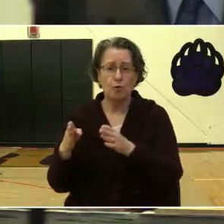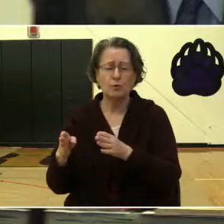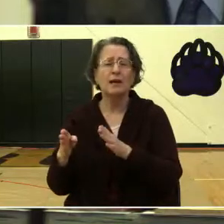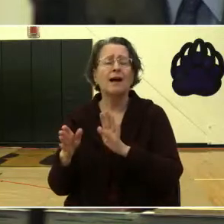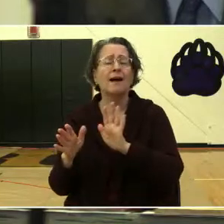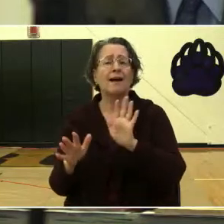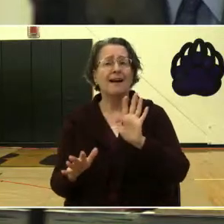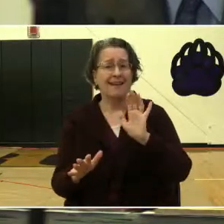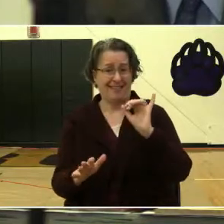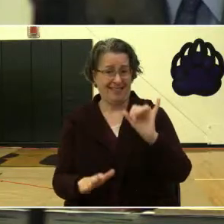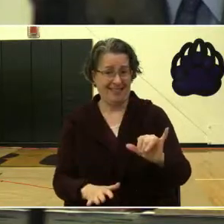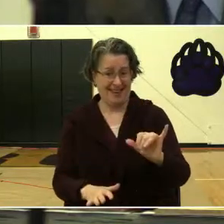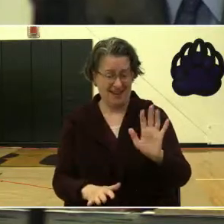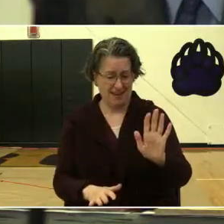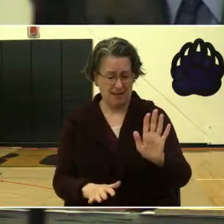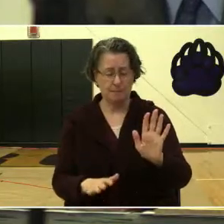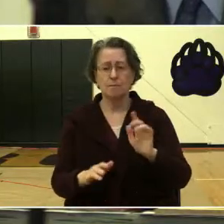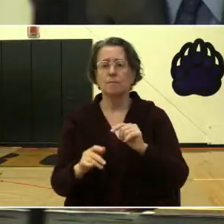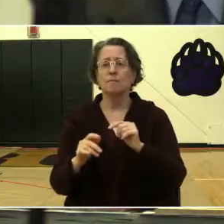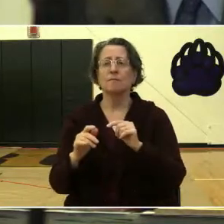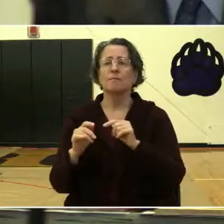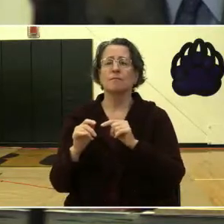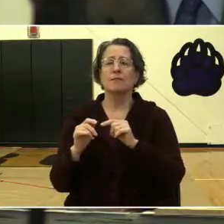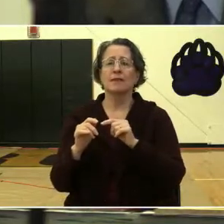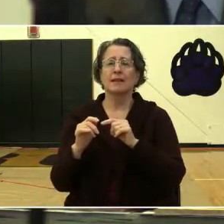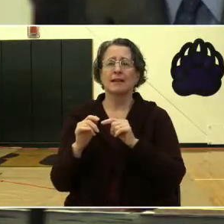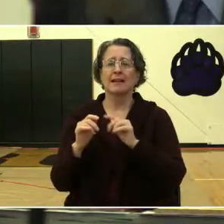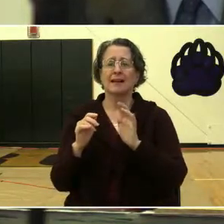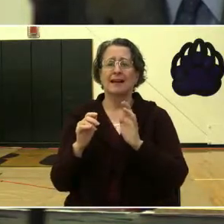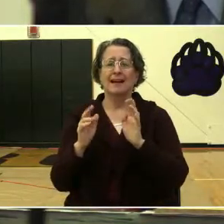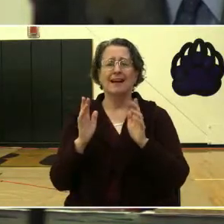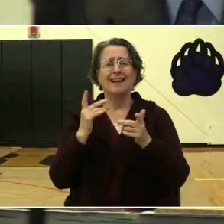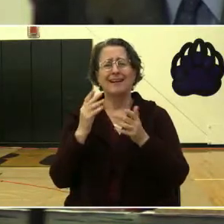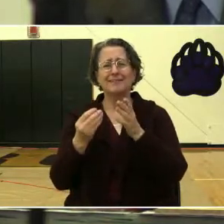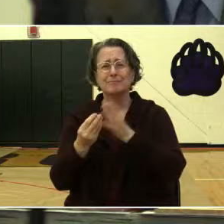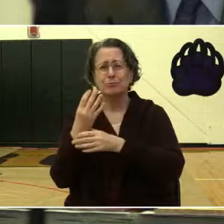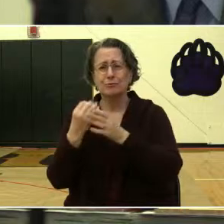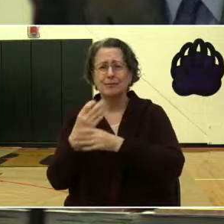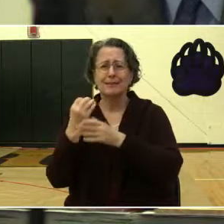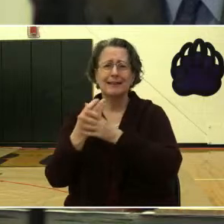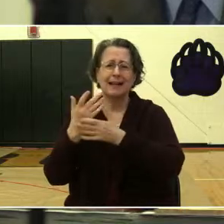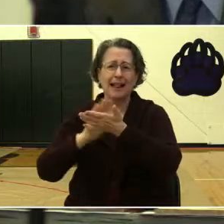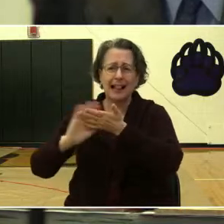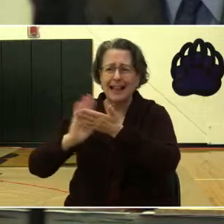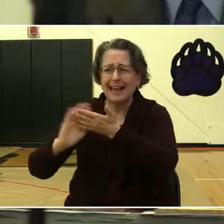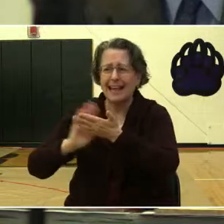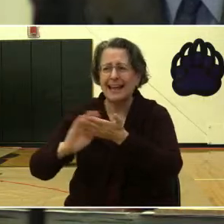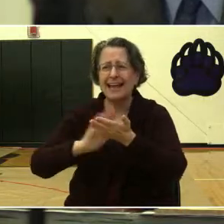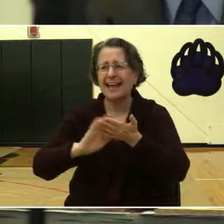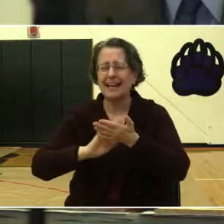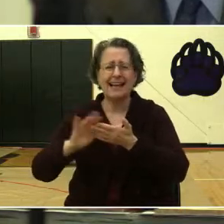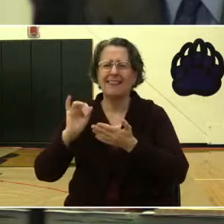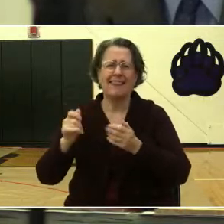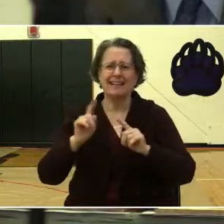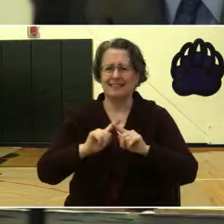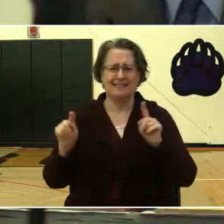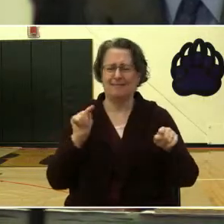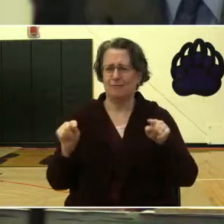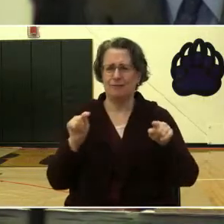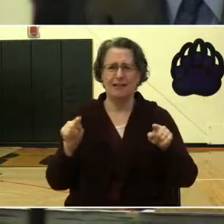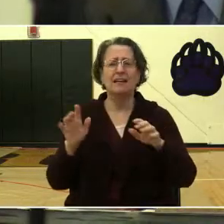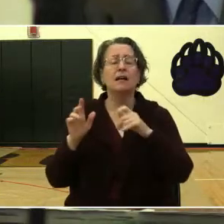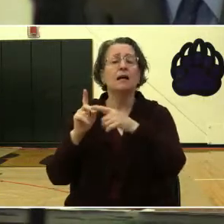going in and doing the maintenance that's required like every year in springtime uh the projects that we're talking about are more of those like larger